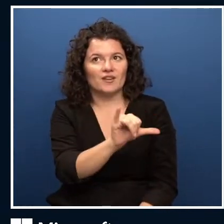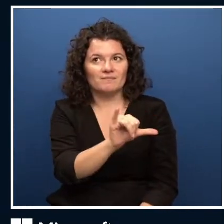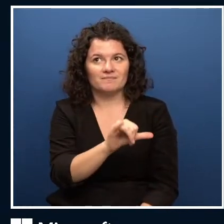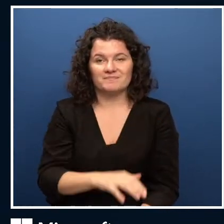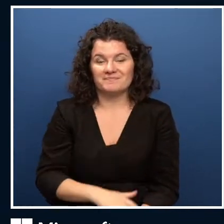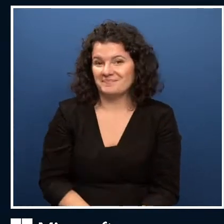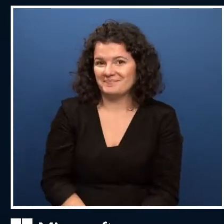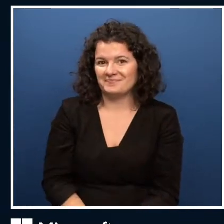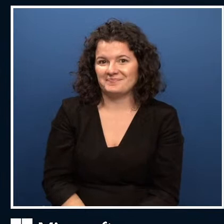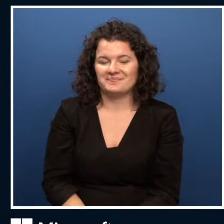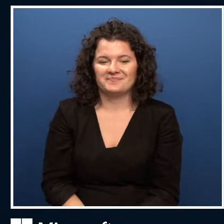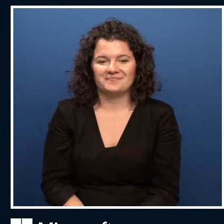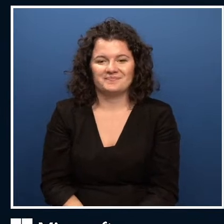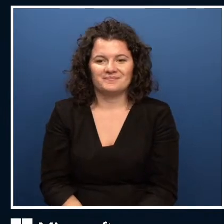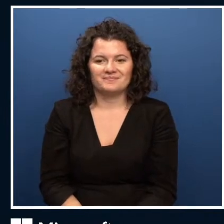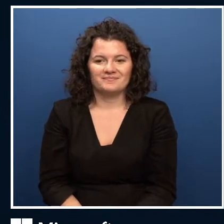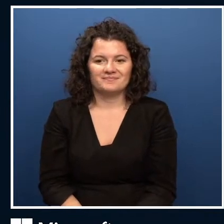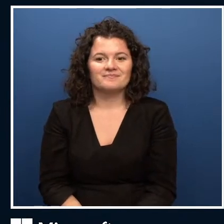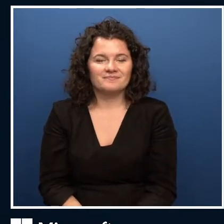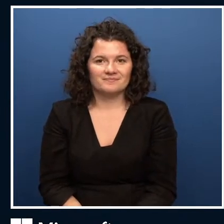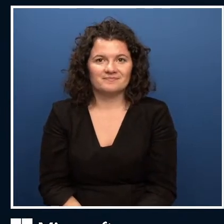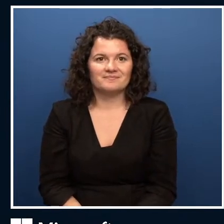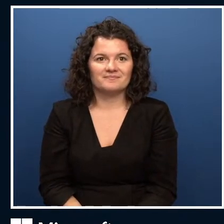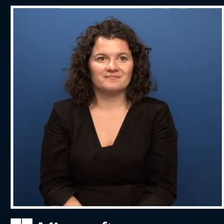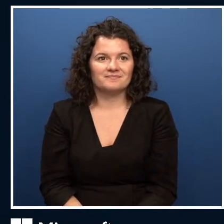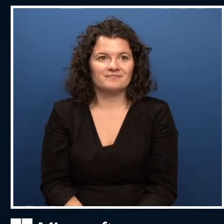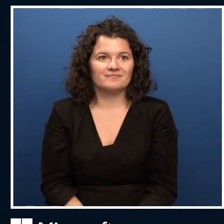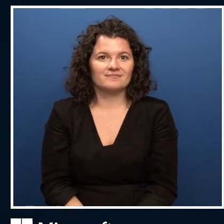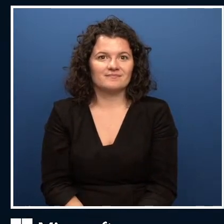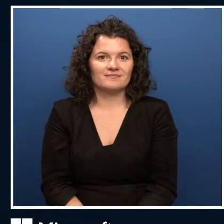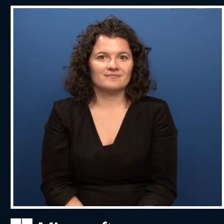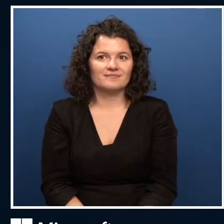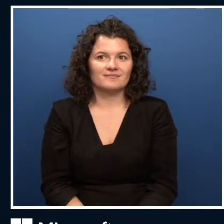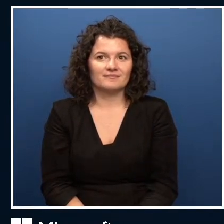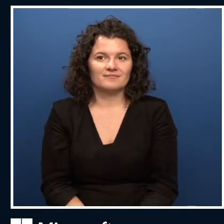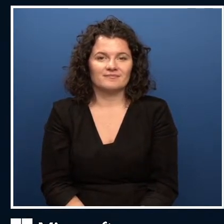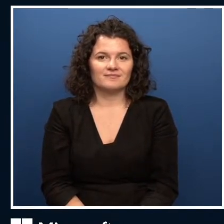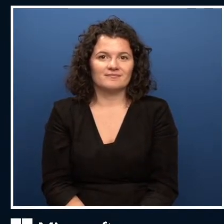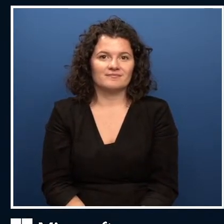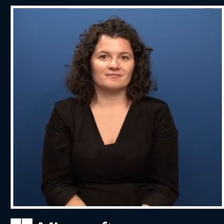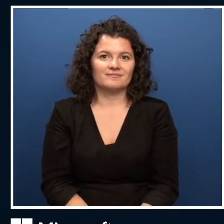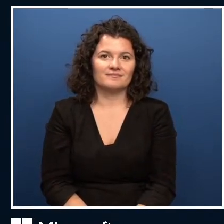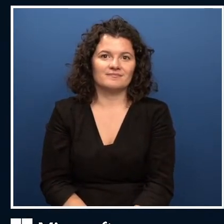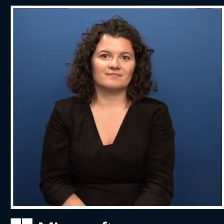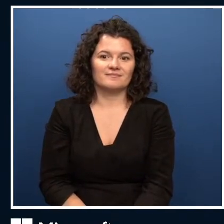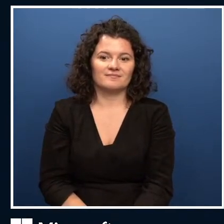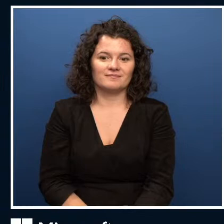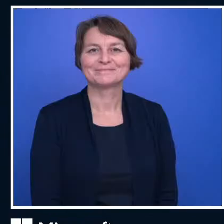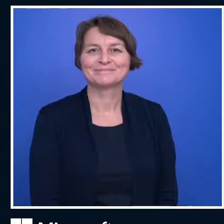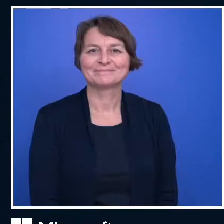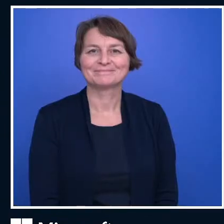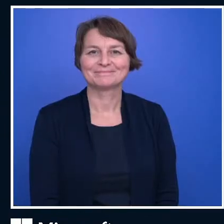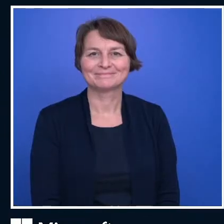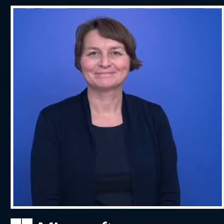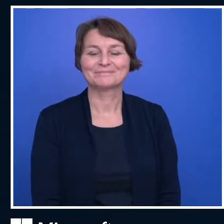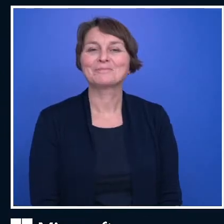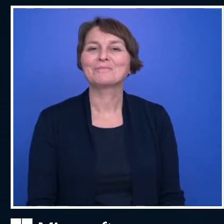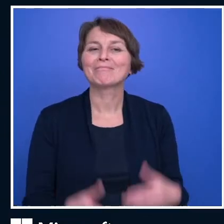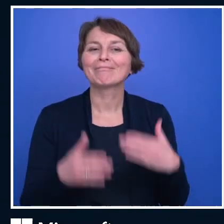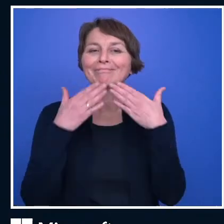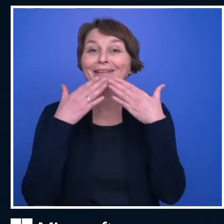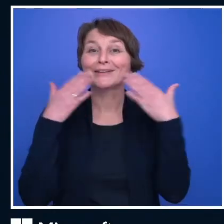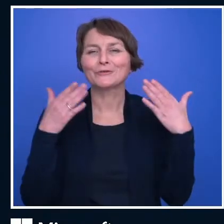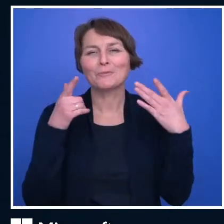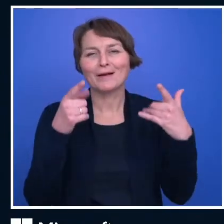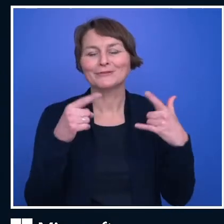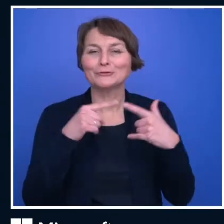Dimitri. Thank you, Lee. That was really a great panel. It was so nice to hear the advice like learn Python and learn the basics of